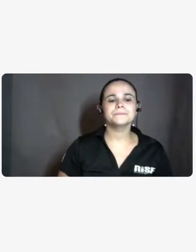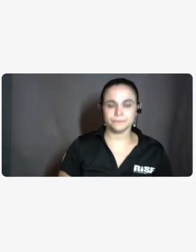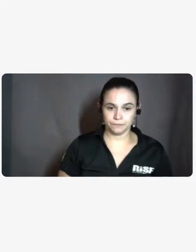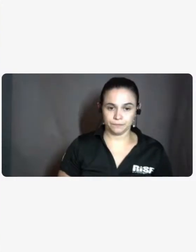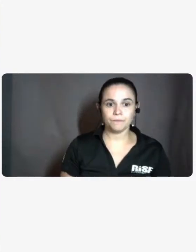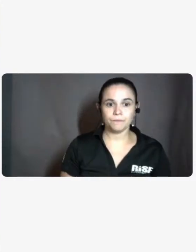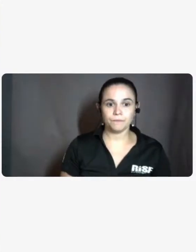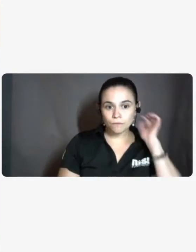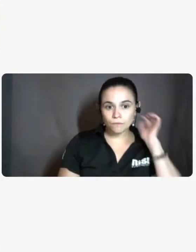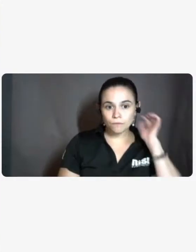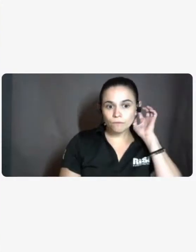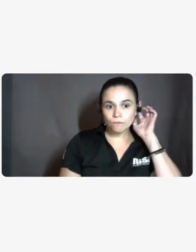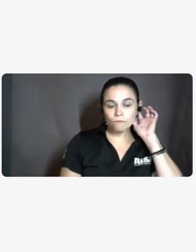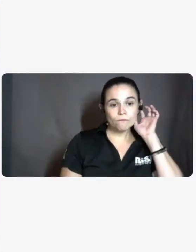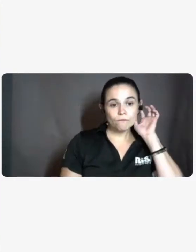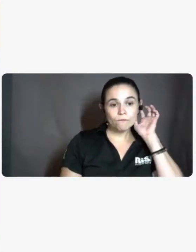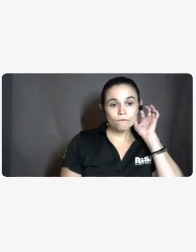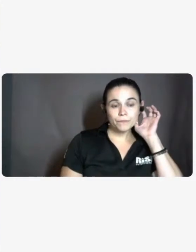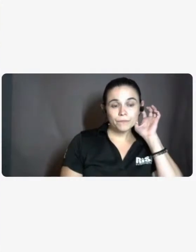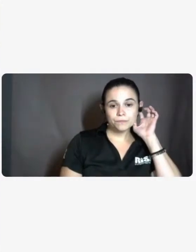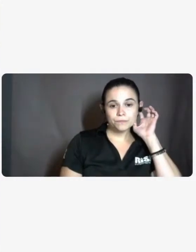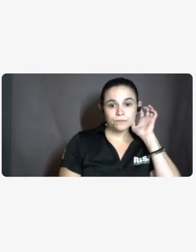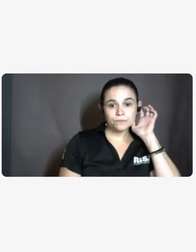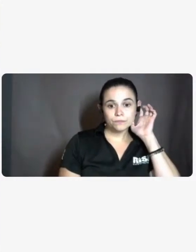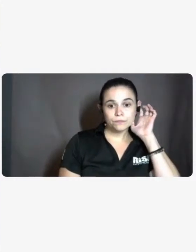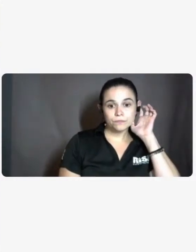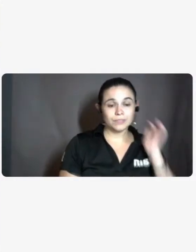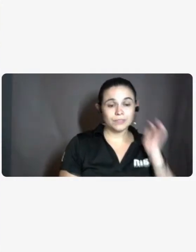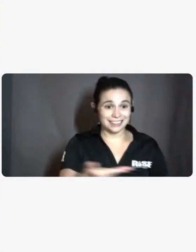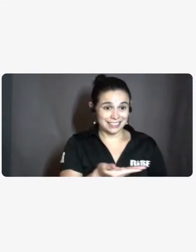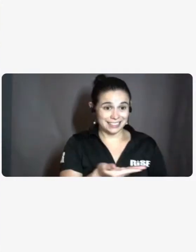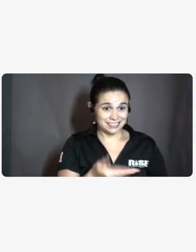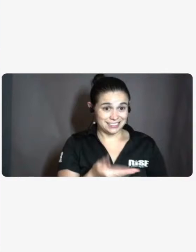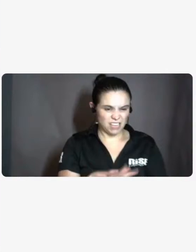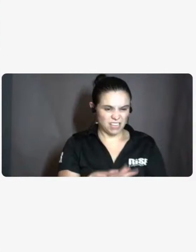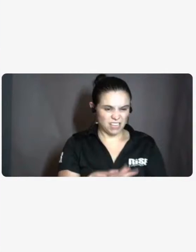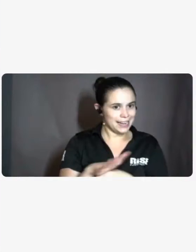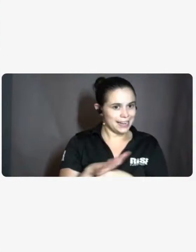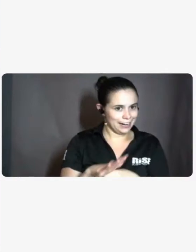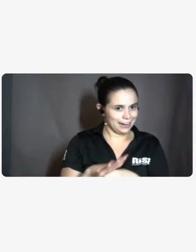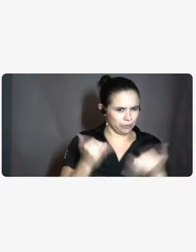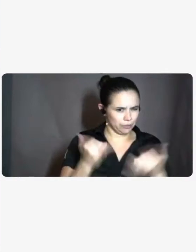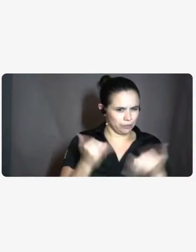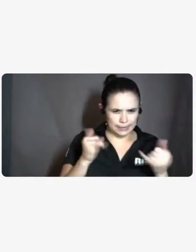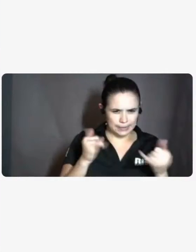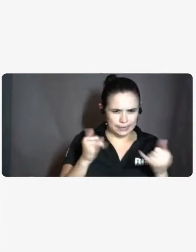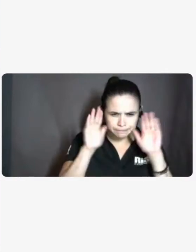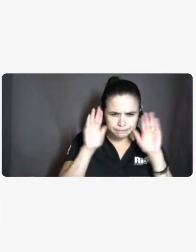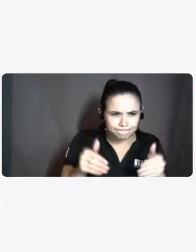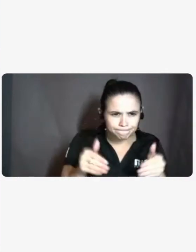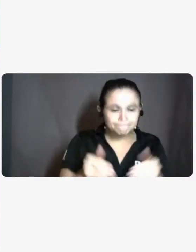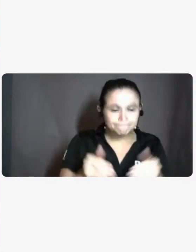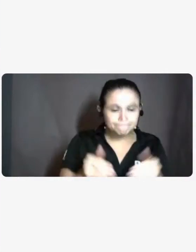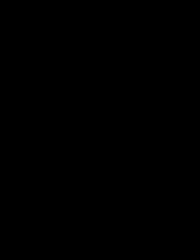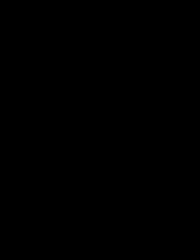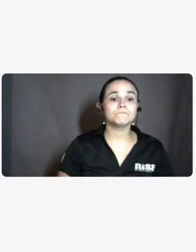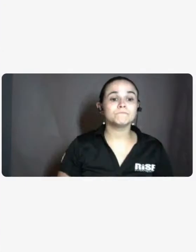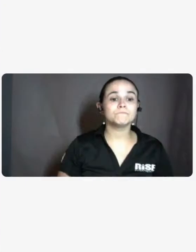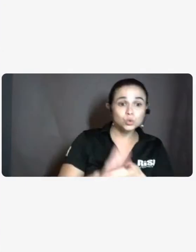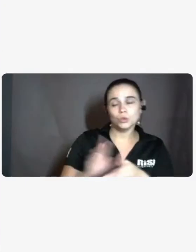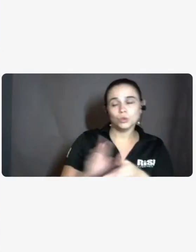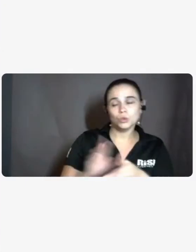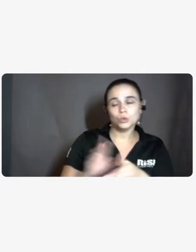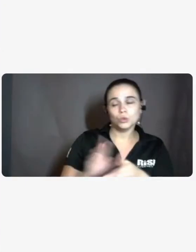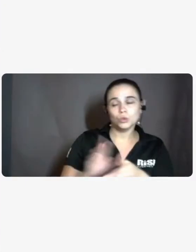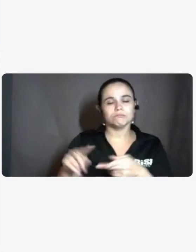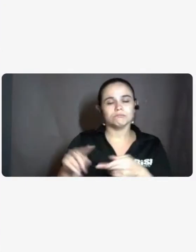area that is in question and the schools and areas of direct impact. So